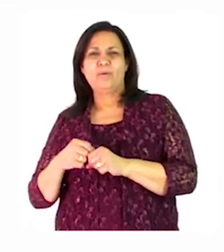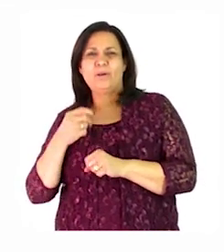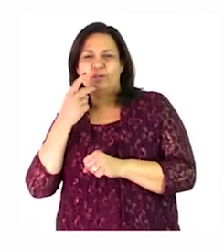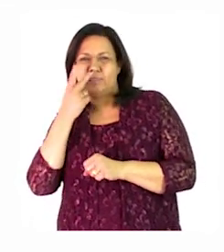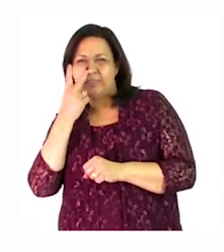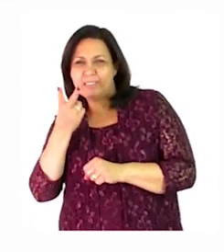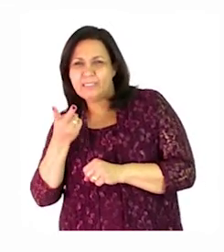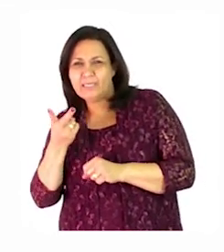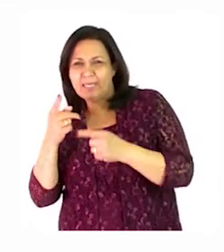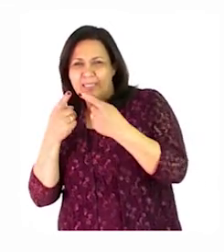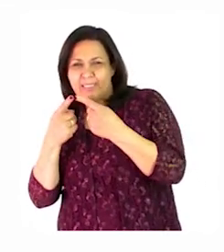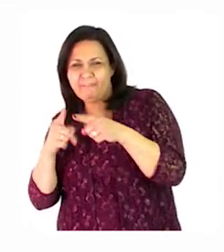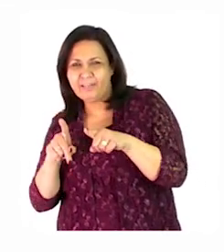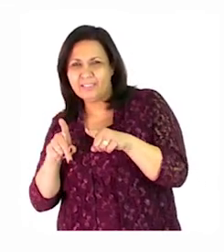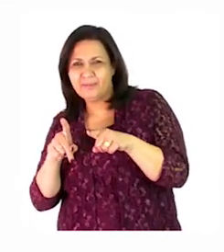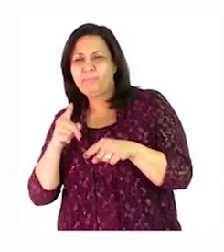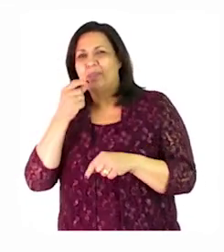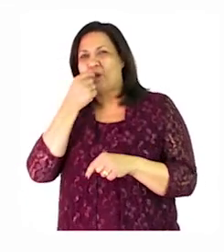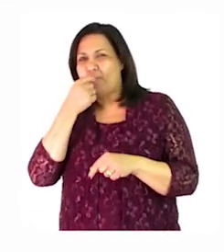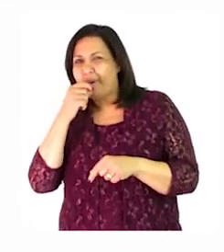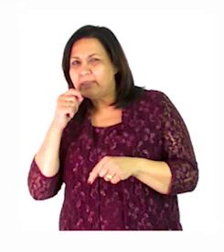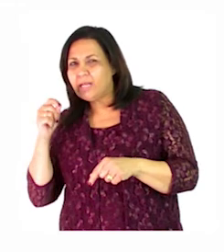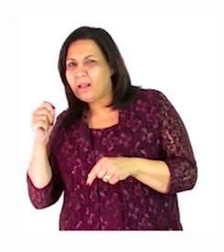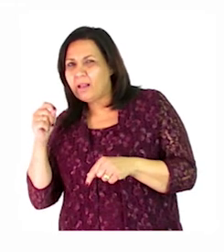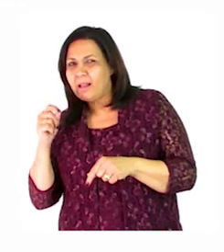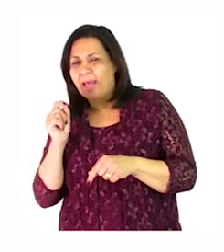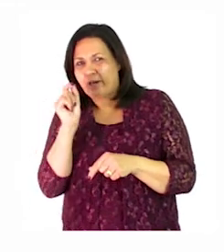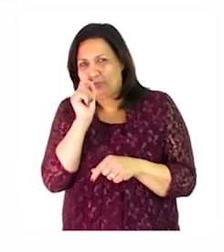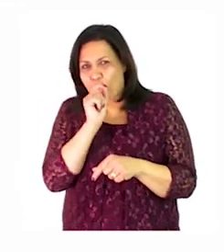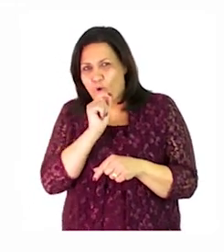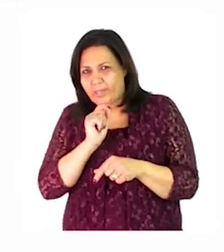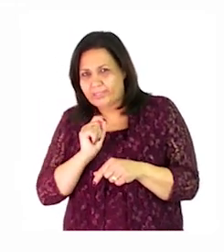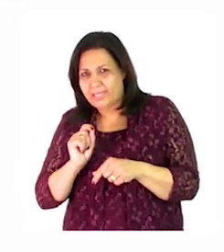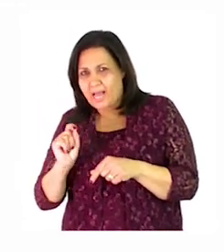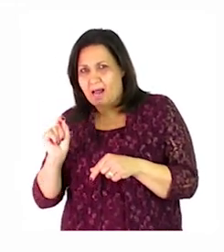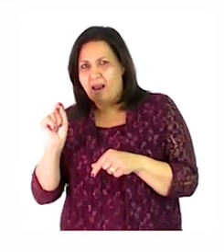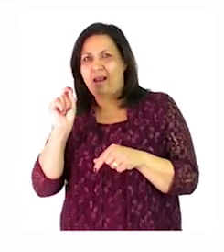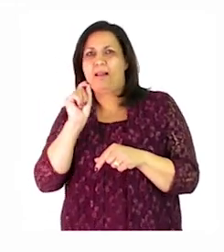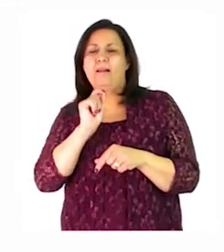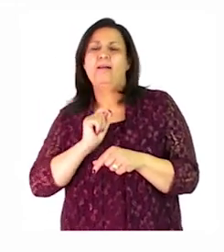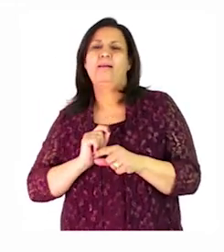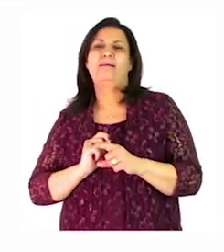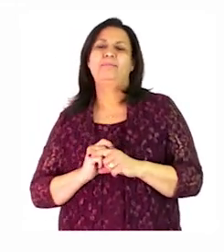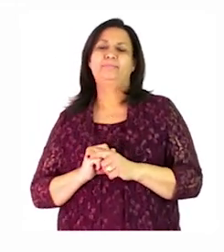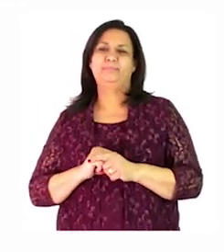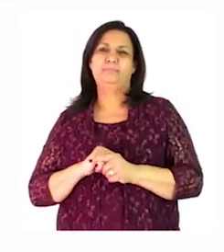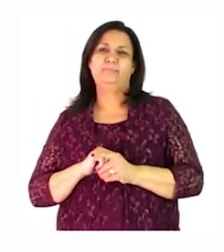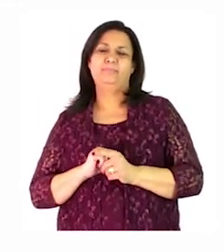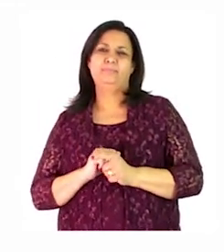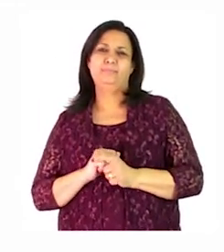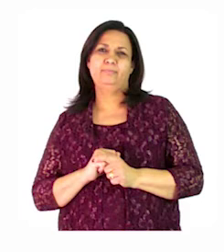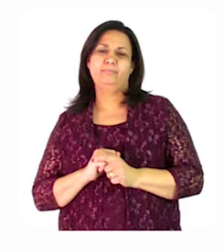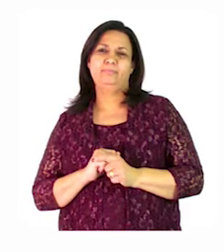the difference, take your pencil or your pencil color or your crayon and